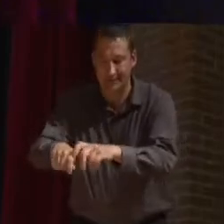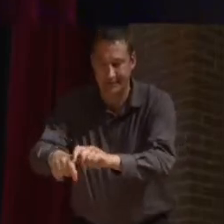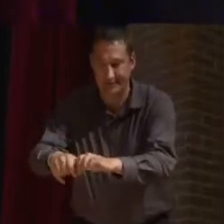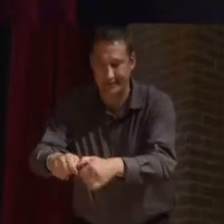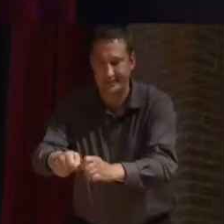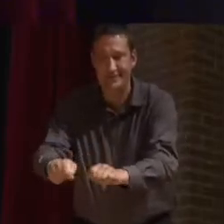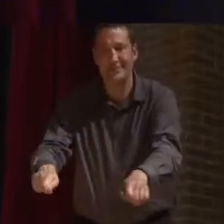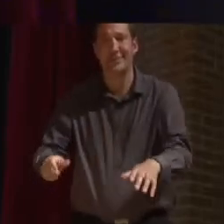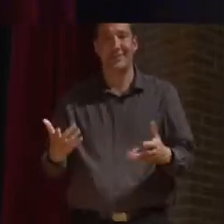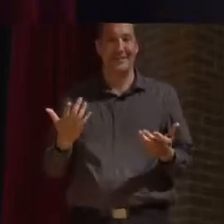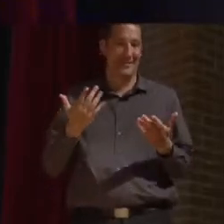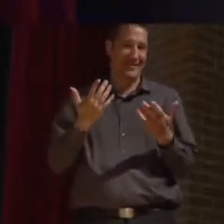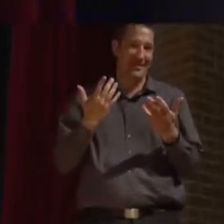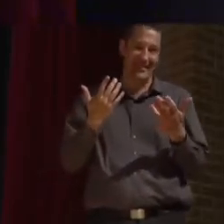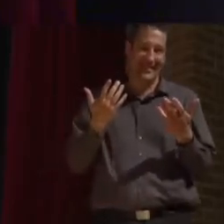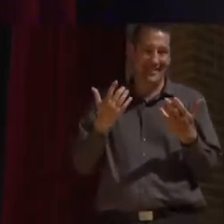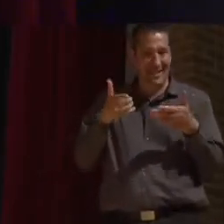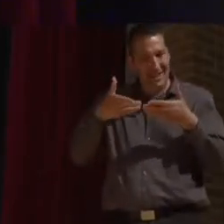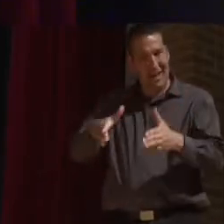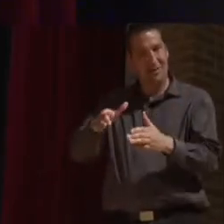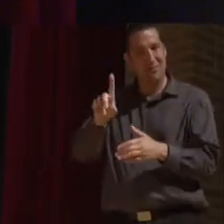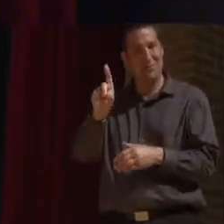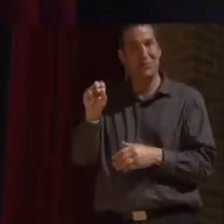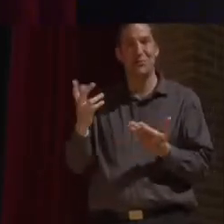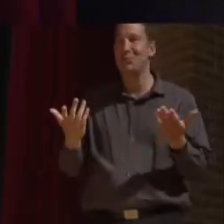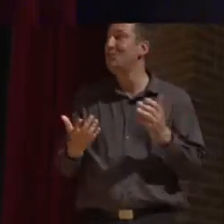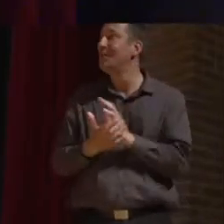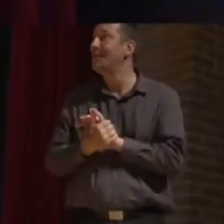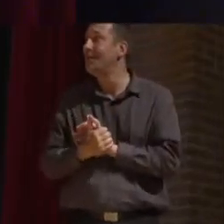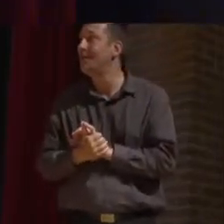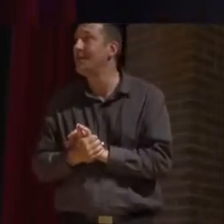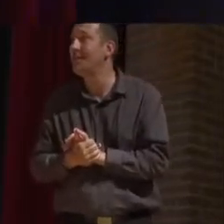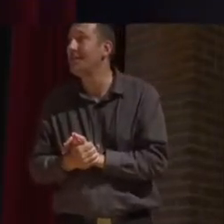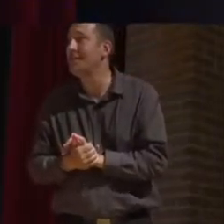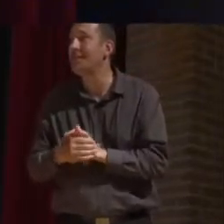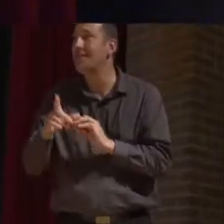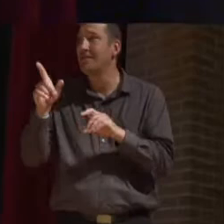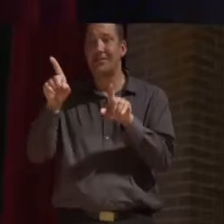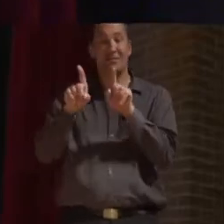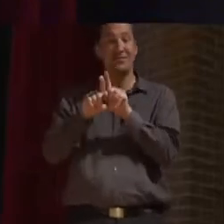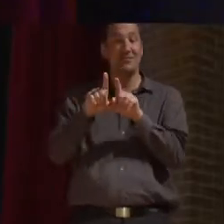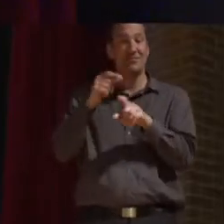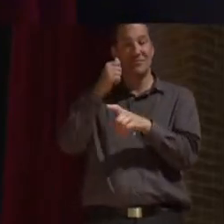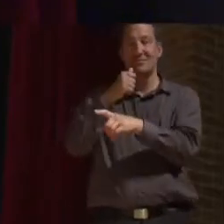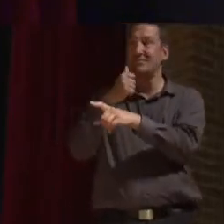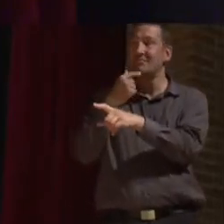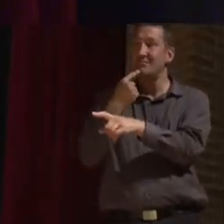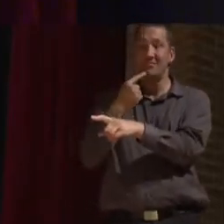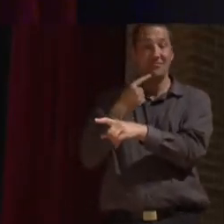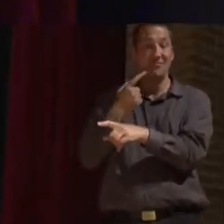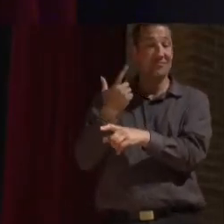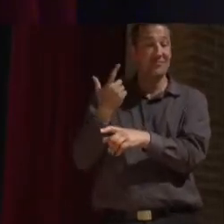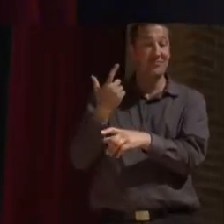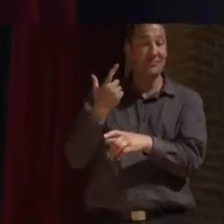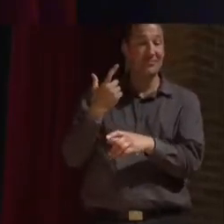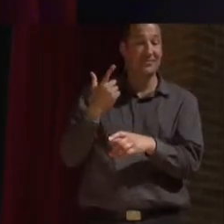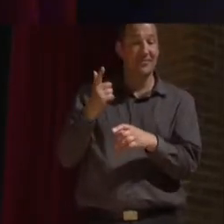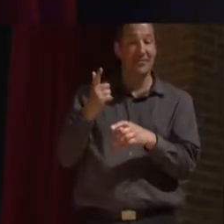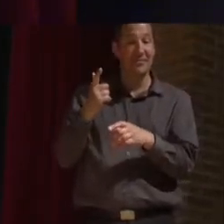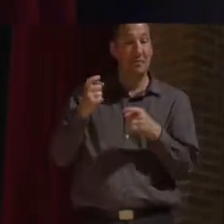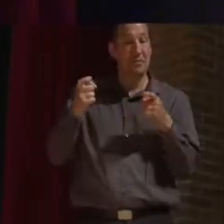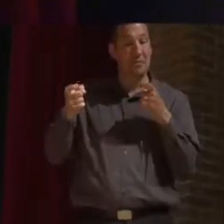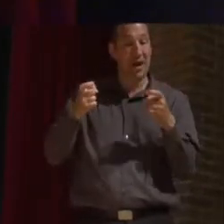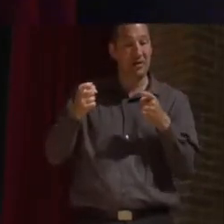Michaela. That's the same thing going off of what you've been saying. Basically, our manager would say, beginning of the morning huddles